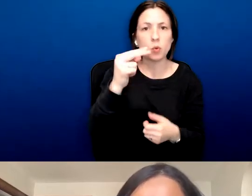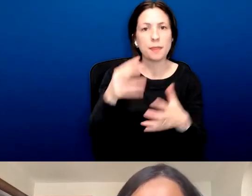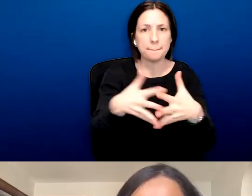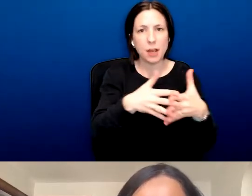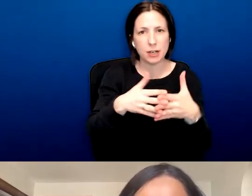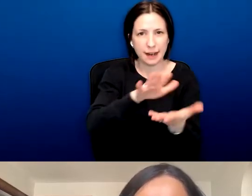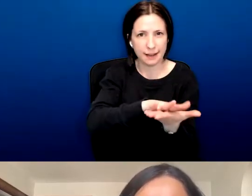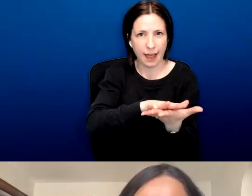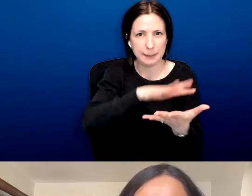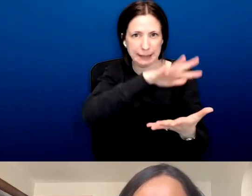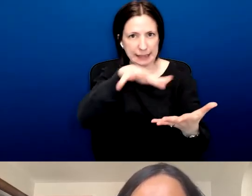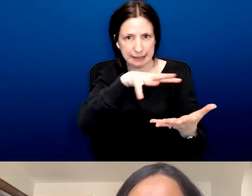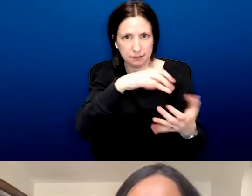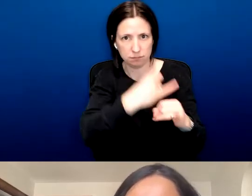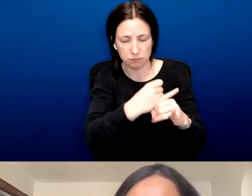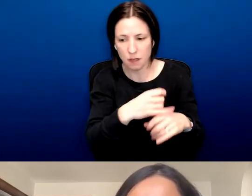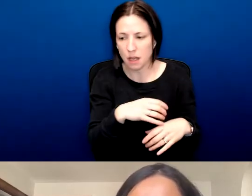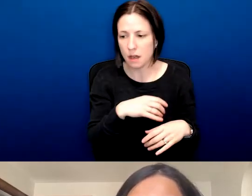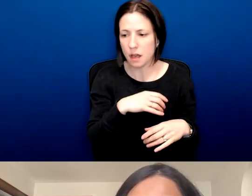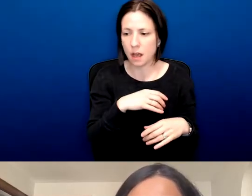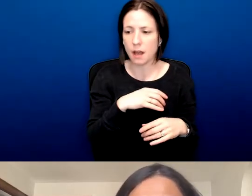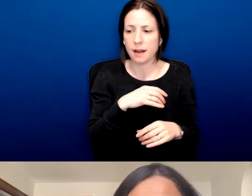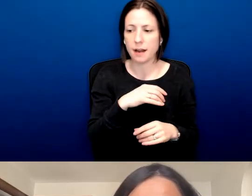first conversation was just thinking about how